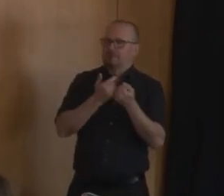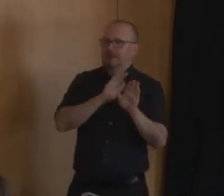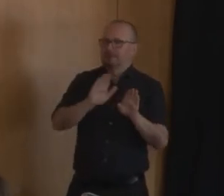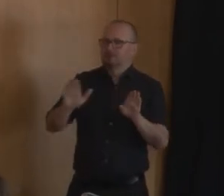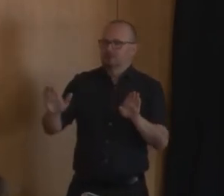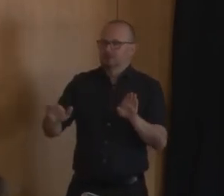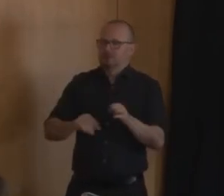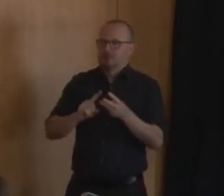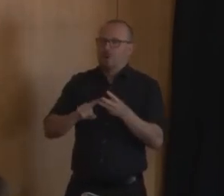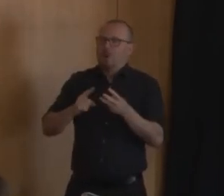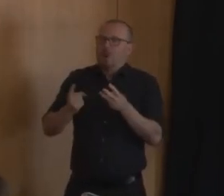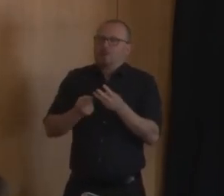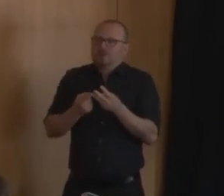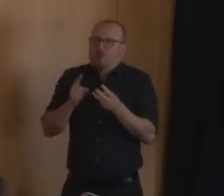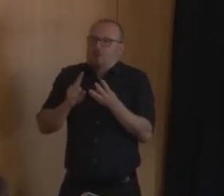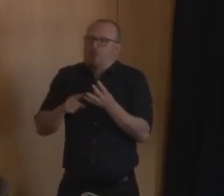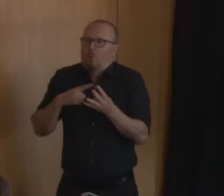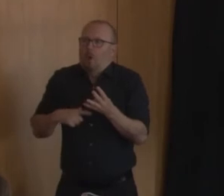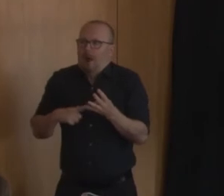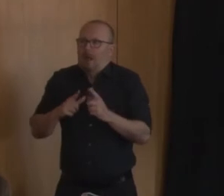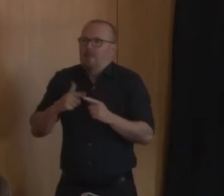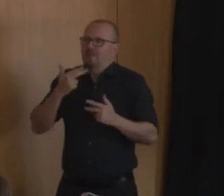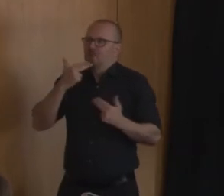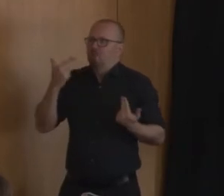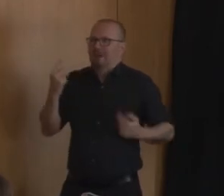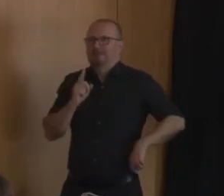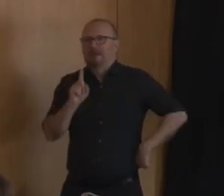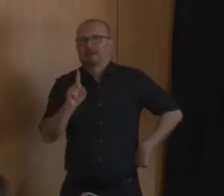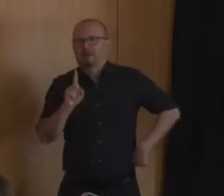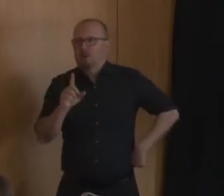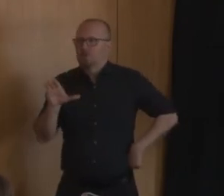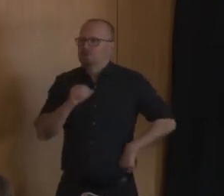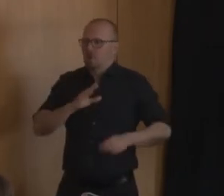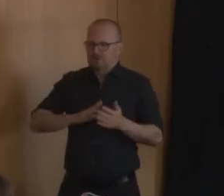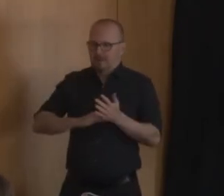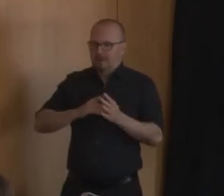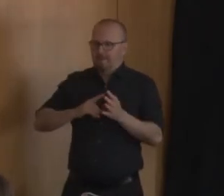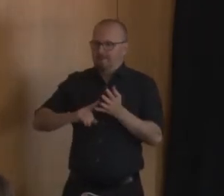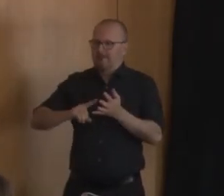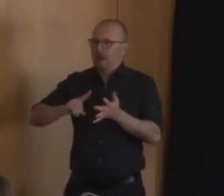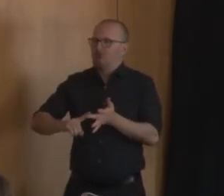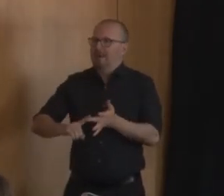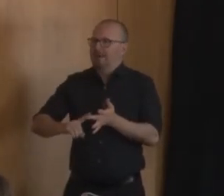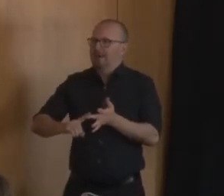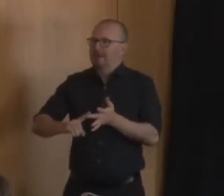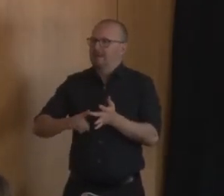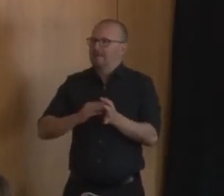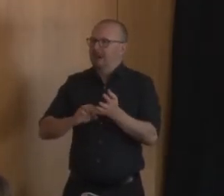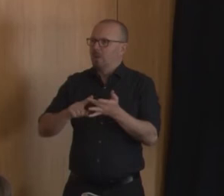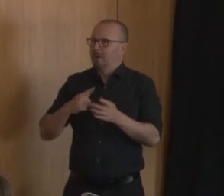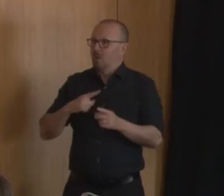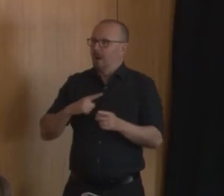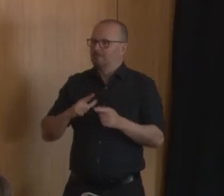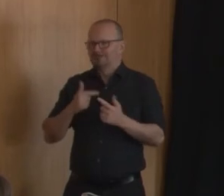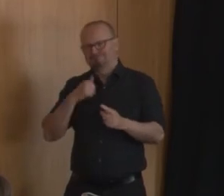we chose Māori as the narrator, as our sort of welcomer and guide. Because he's relatable,